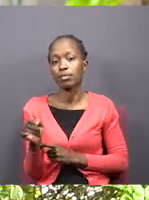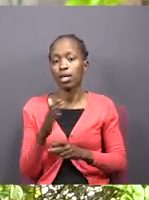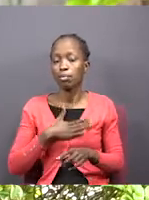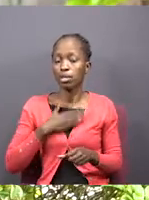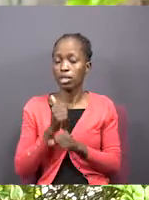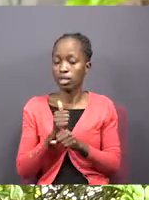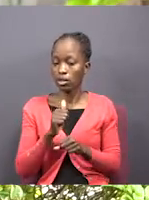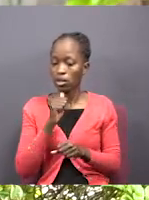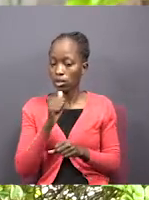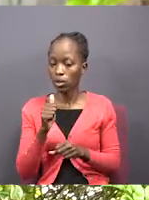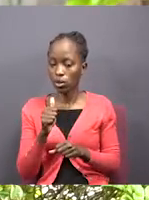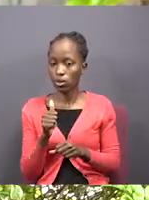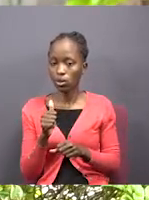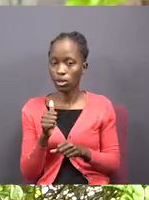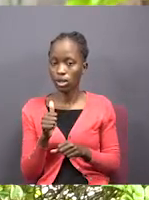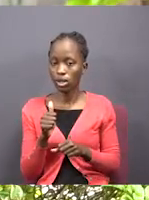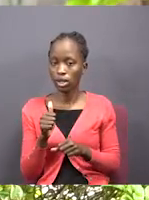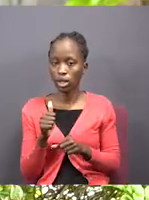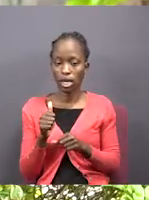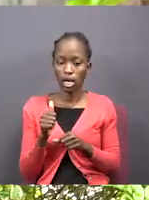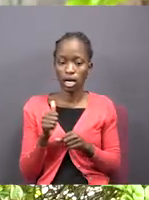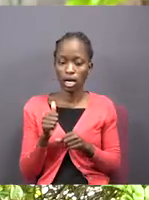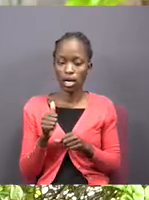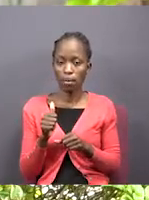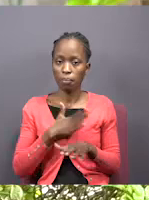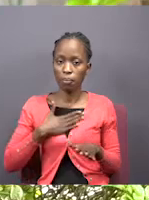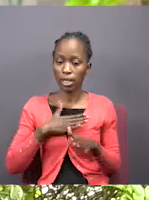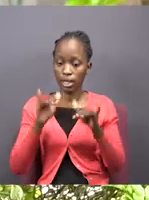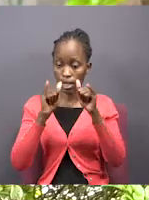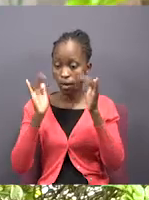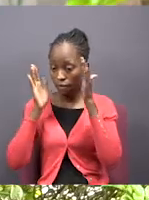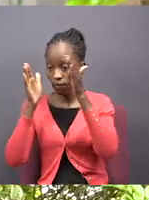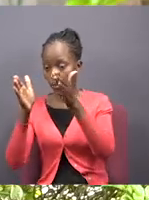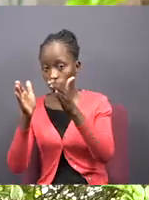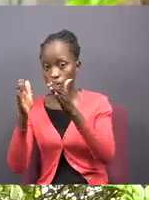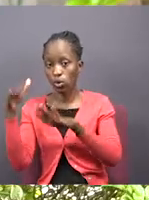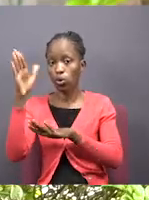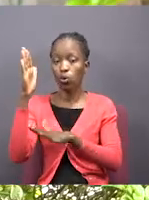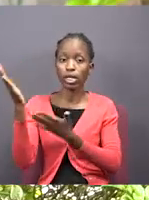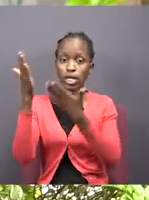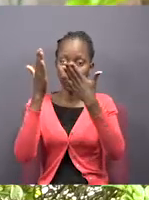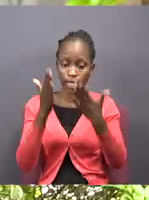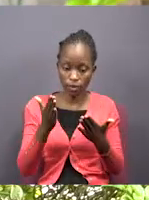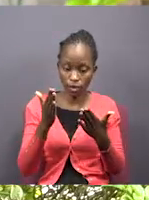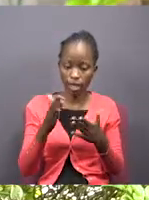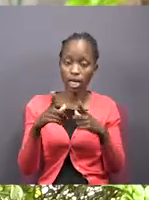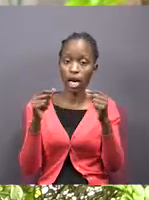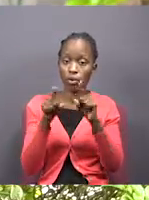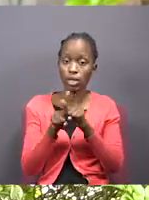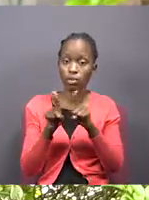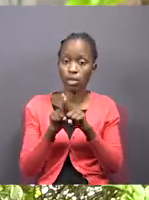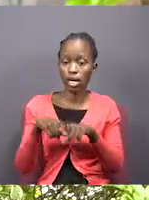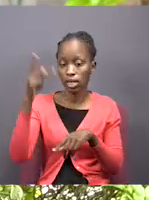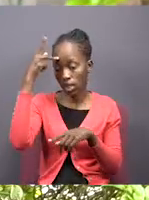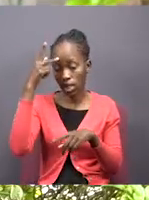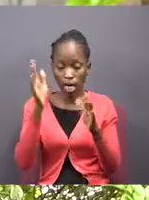not allow distractions. Stay focused on the goal. God gave us a word as Citam at the beginning of the year,